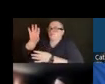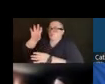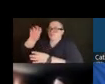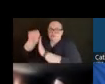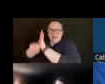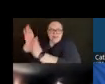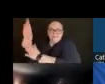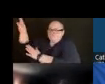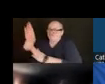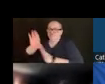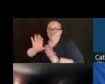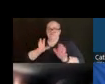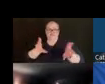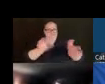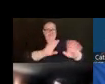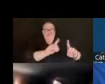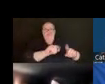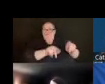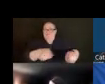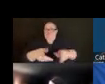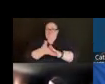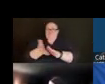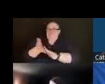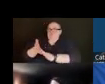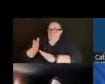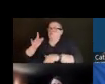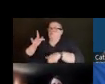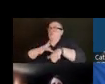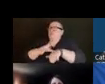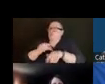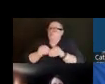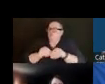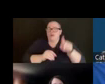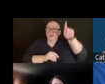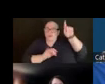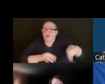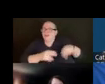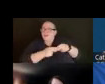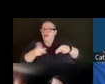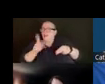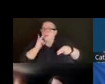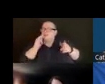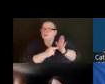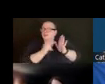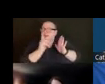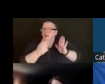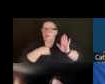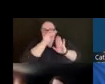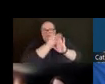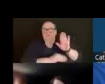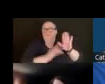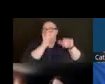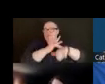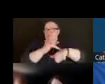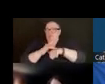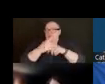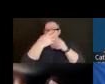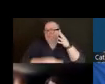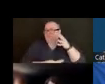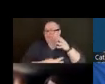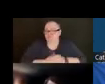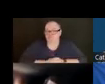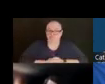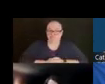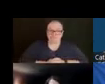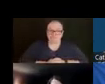I'm just looking at the time. Okay, we're okay so far. Housing strategy should reflect a vision. And there's 2